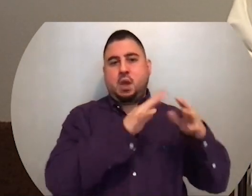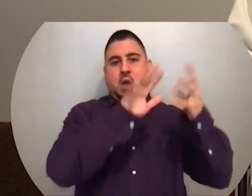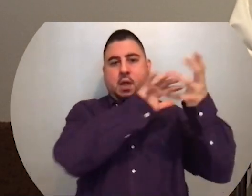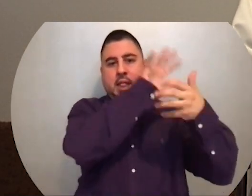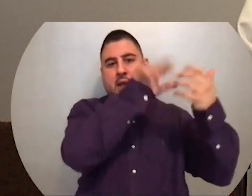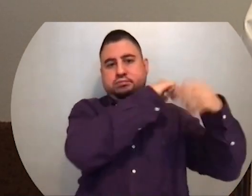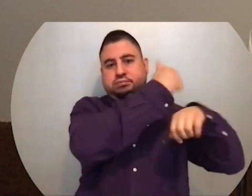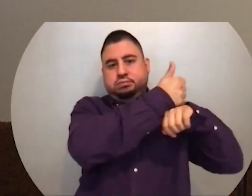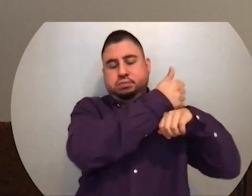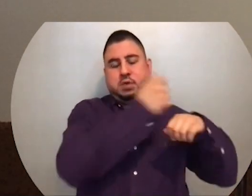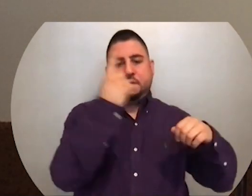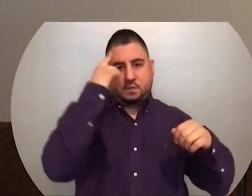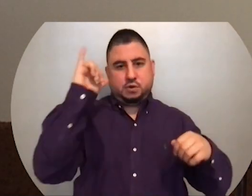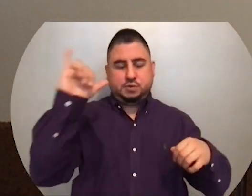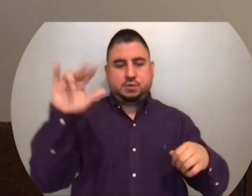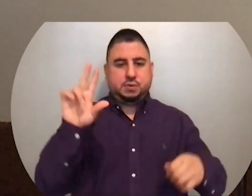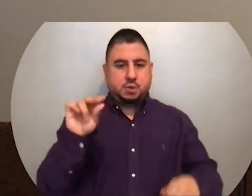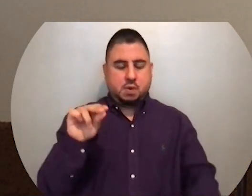for all eternity.